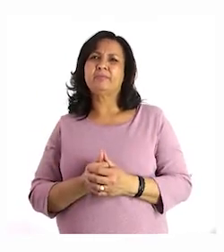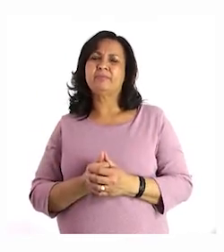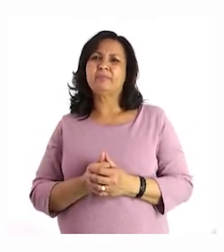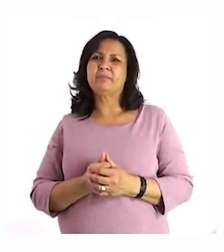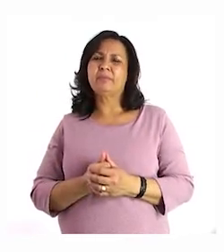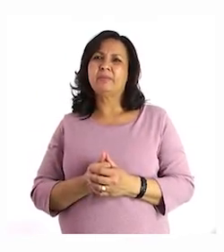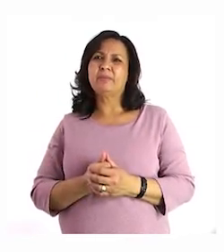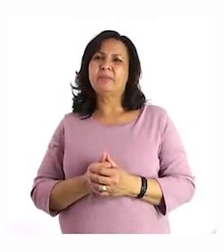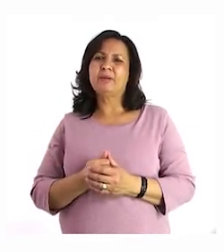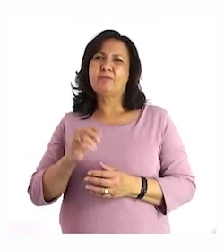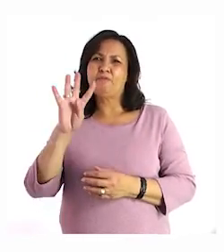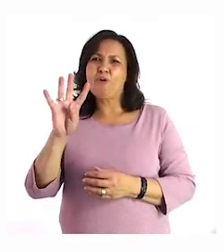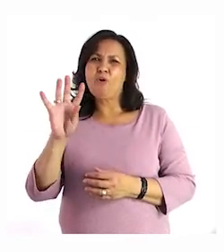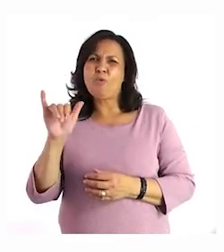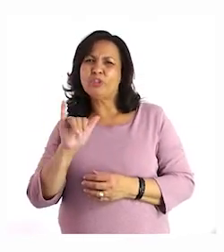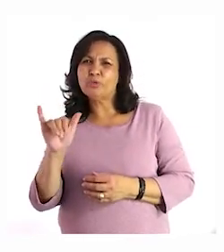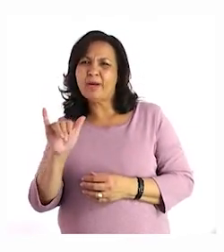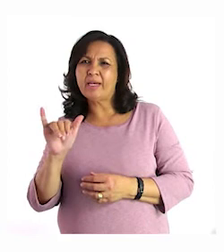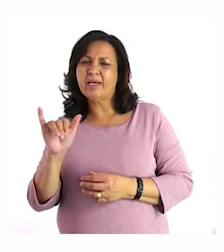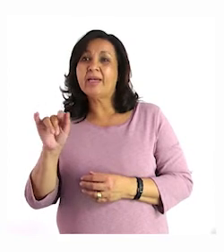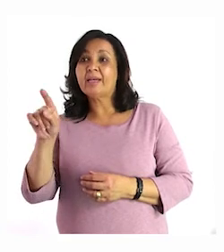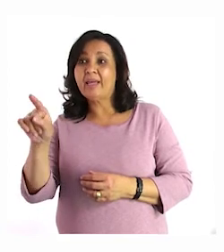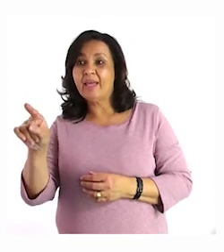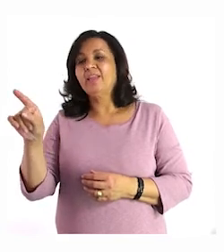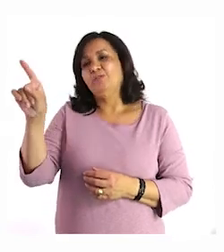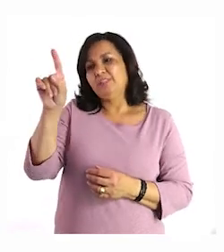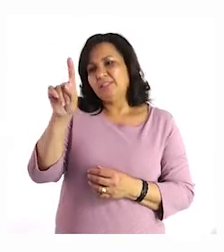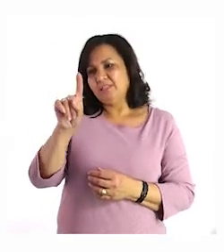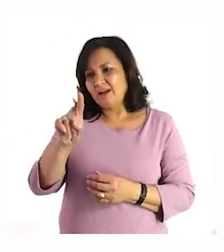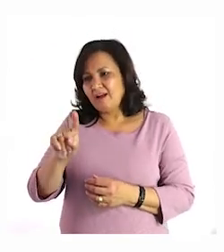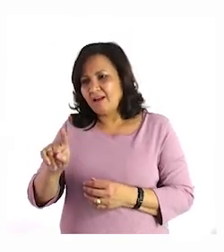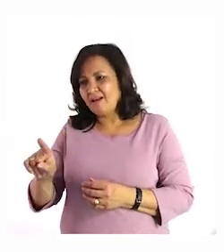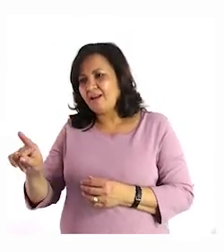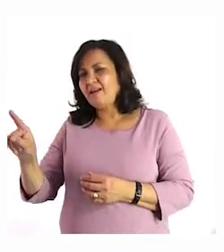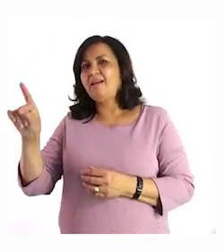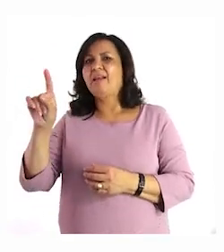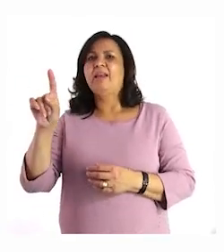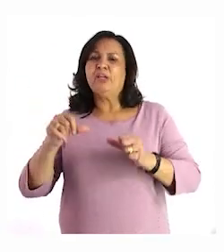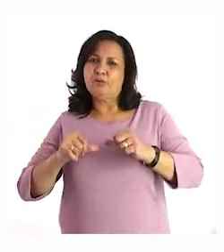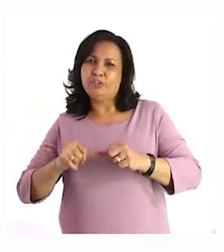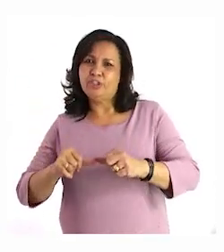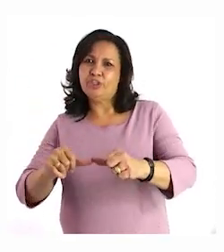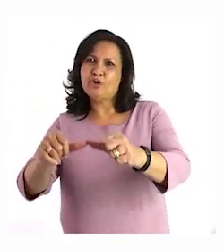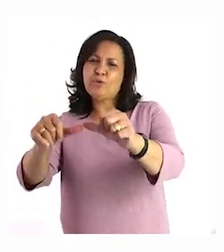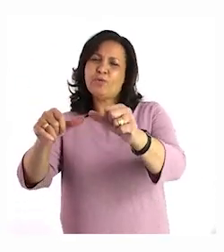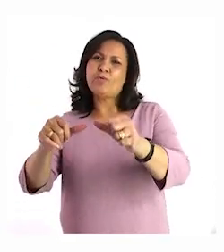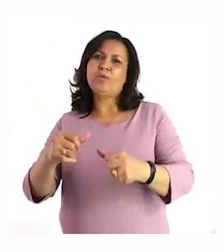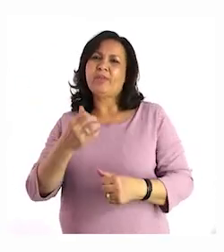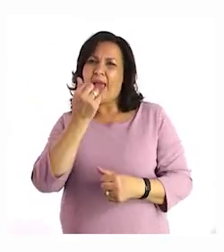Now find number 4 and circle number 4. I'm going to leave you now to finish the